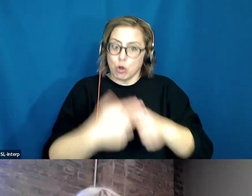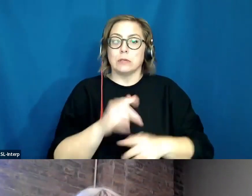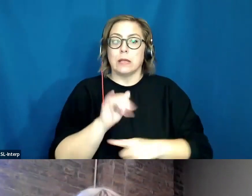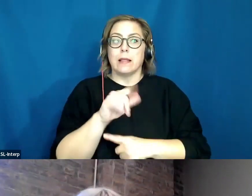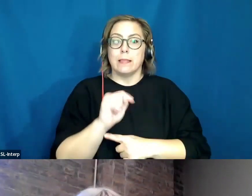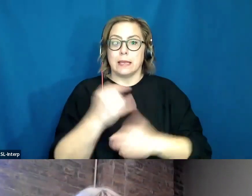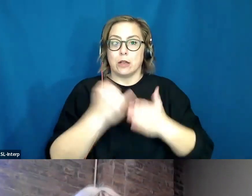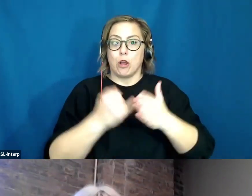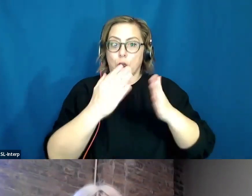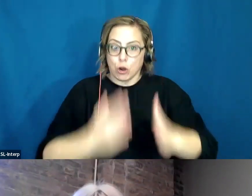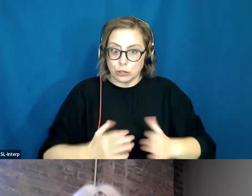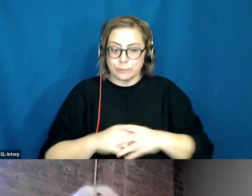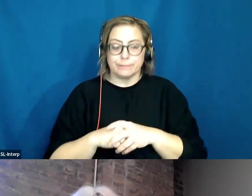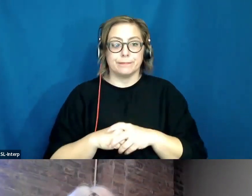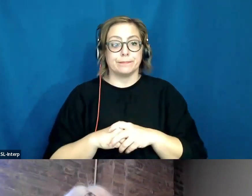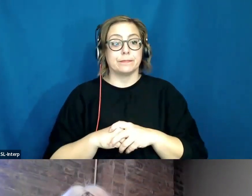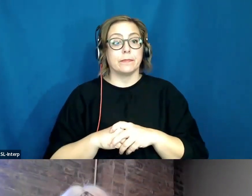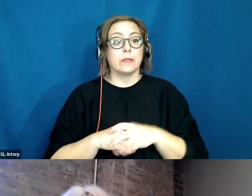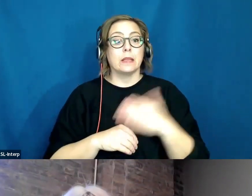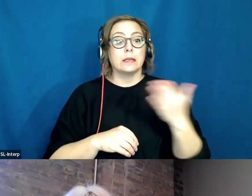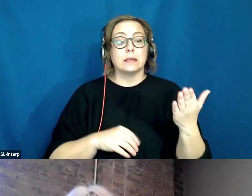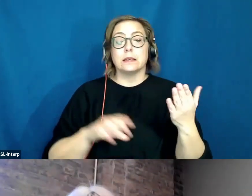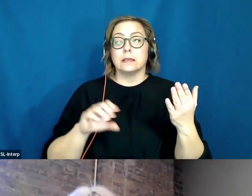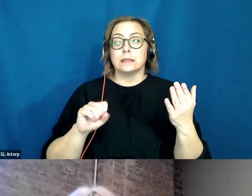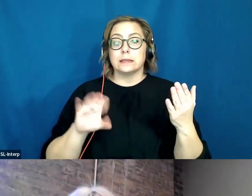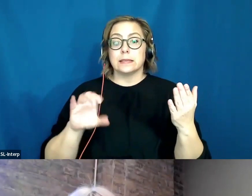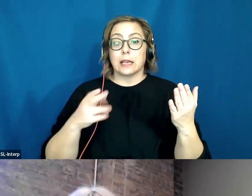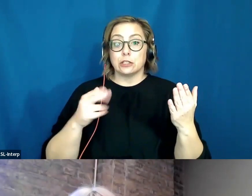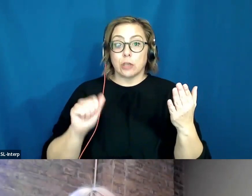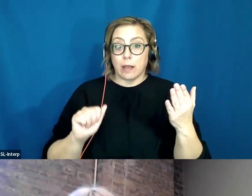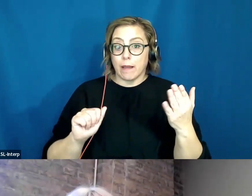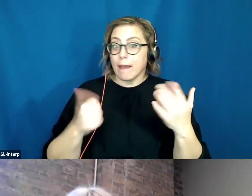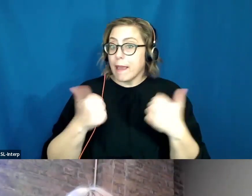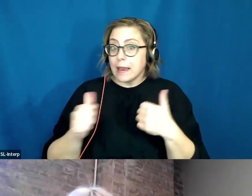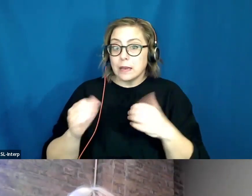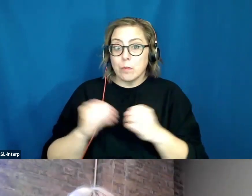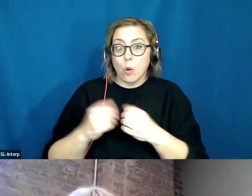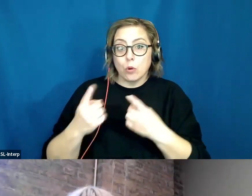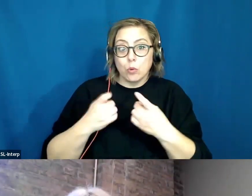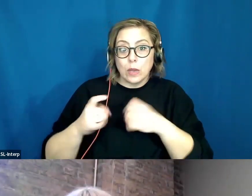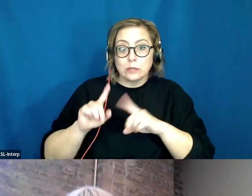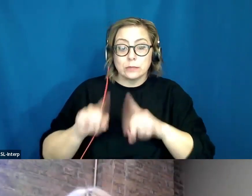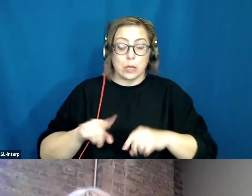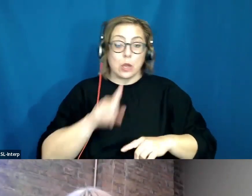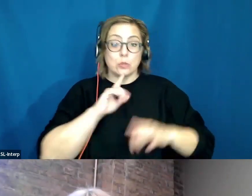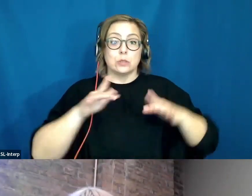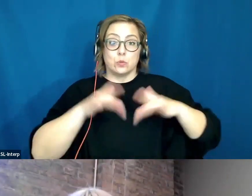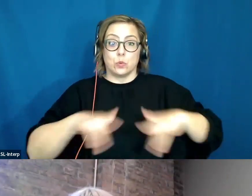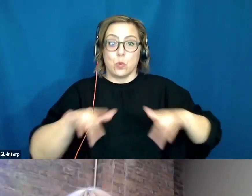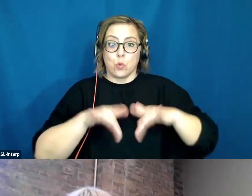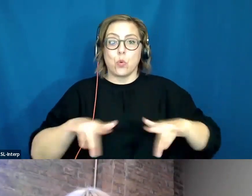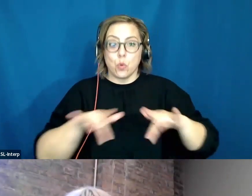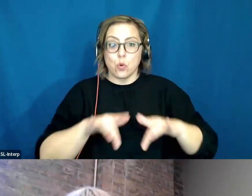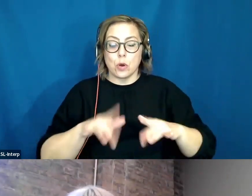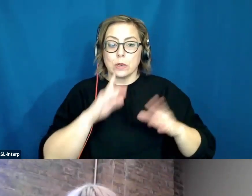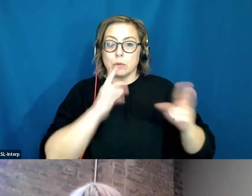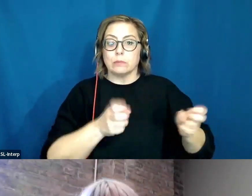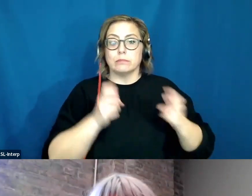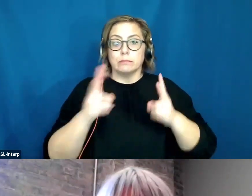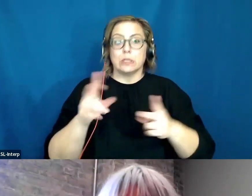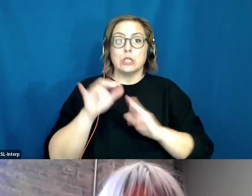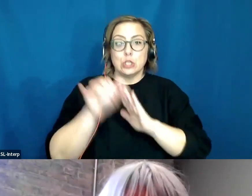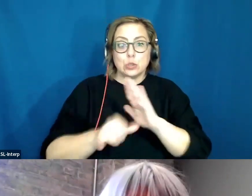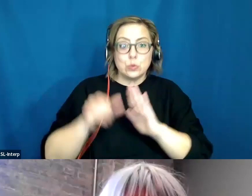Any other questions or comments, Morgan? And also, this has been recorded, and we will have it available on YouTube